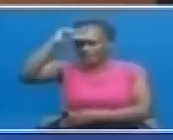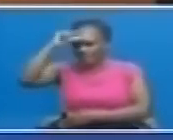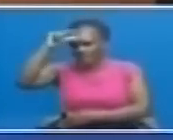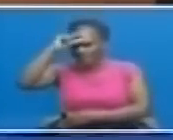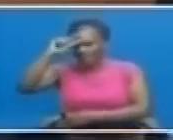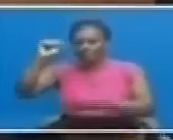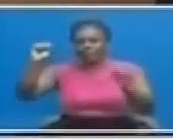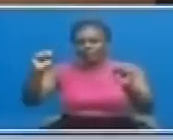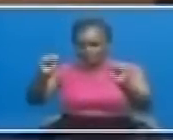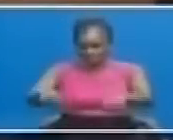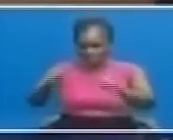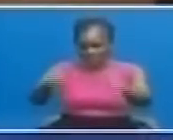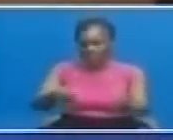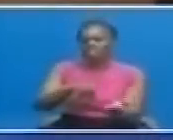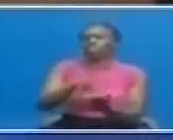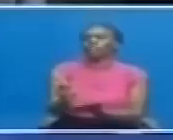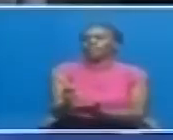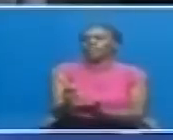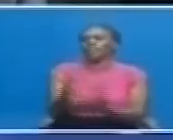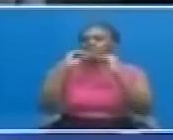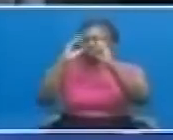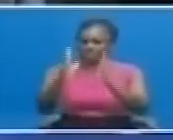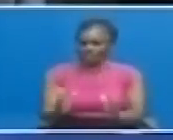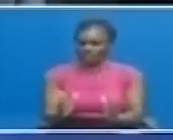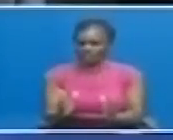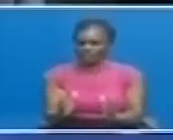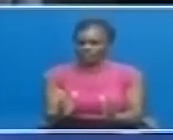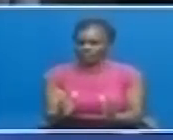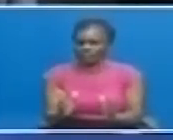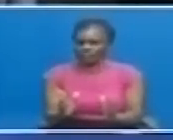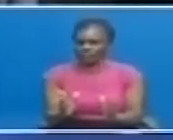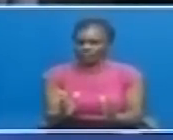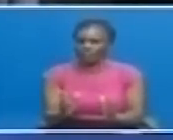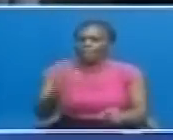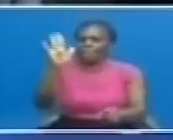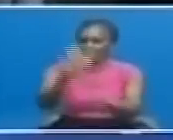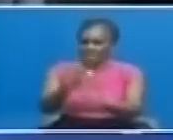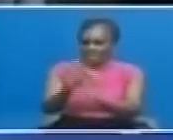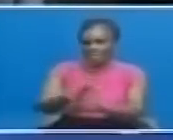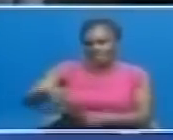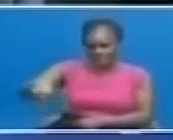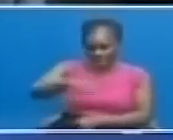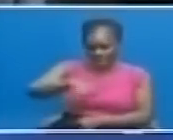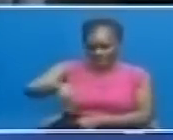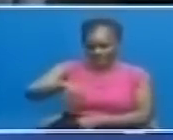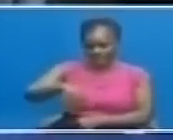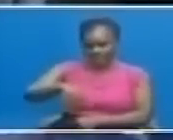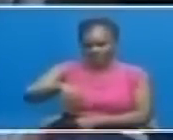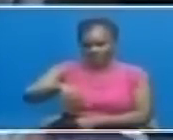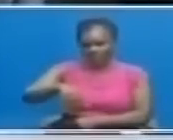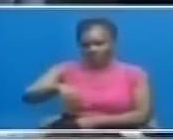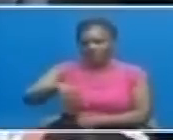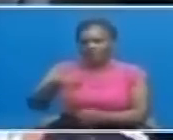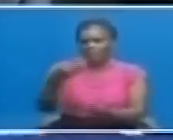can afford to pay and should pay teachers. It is, to many of us, not a substantial sum